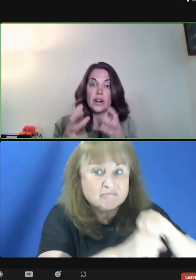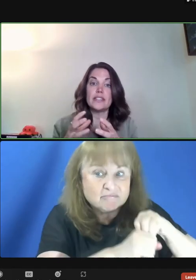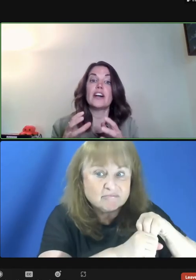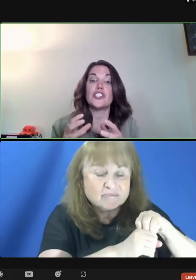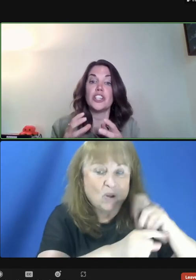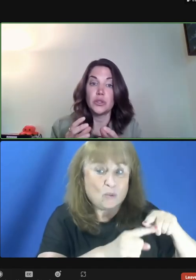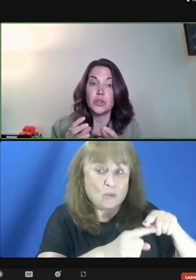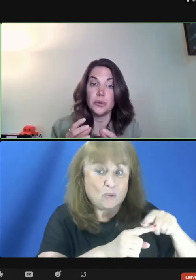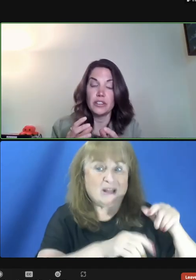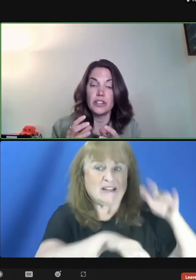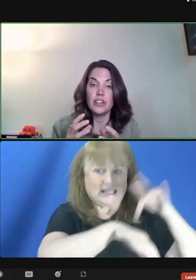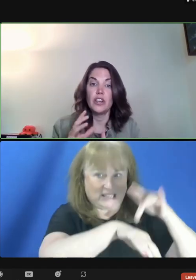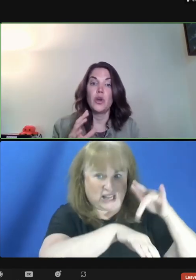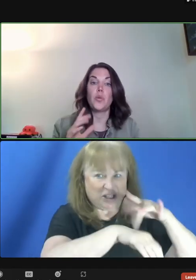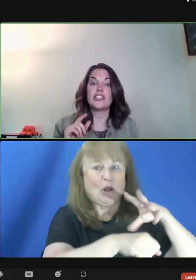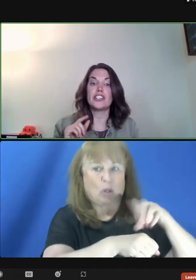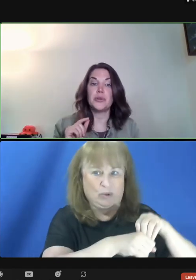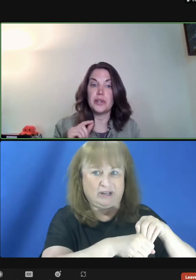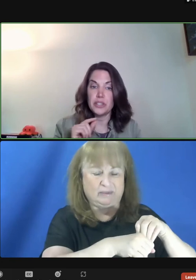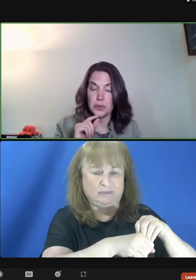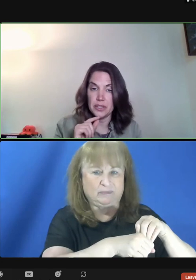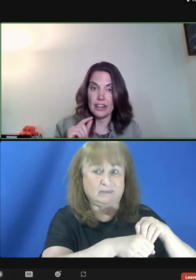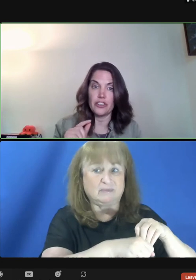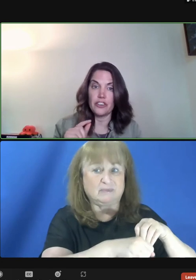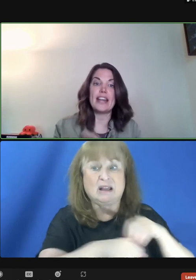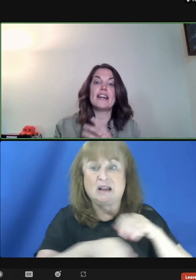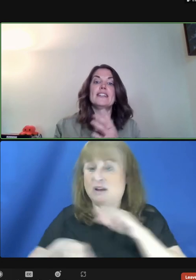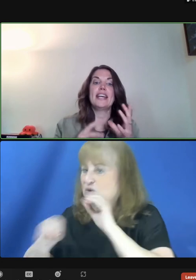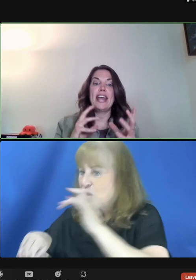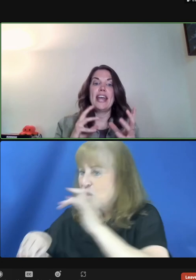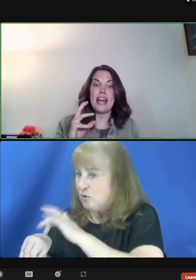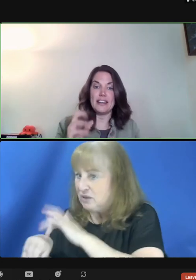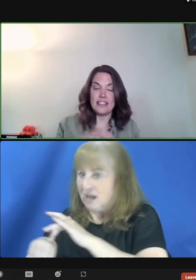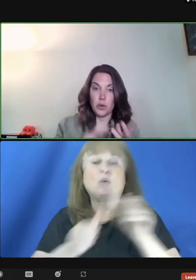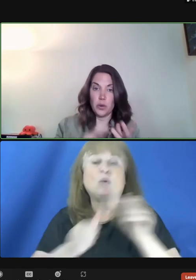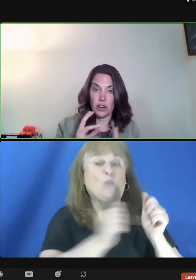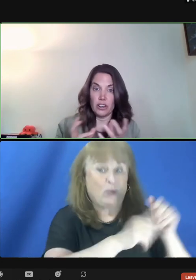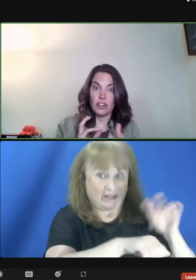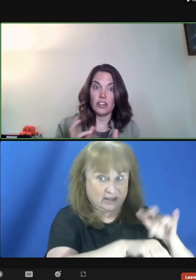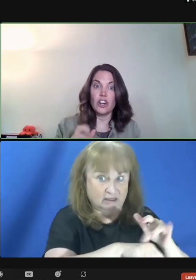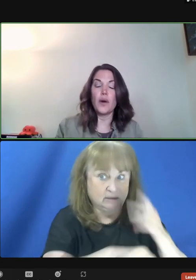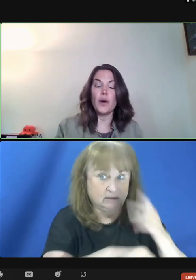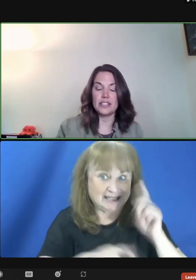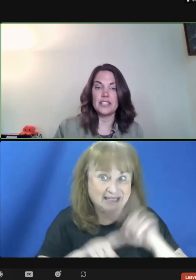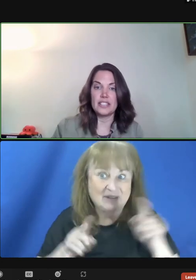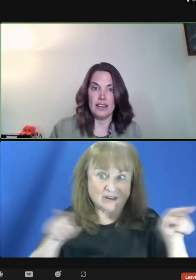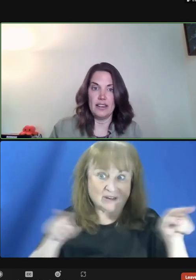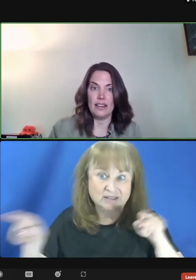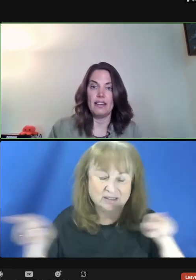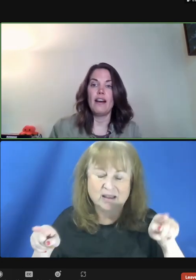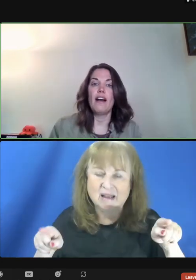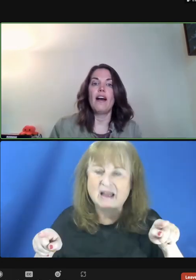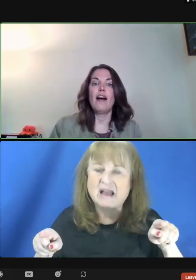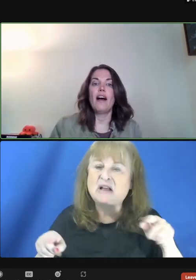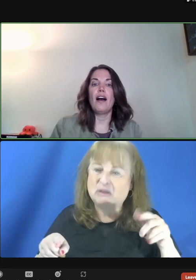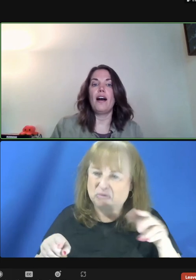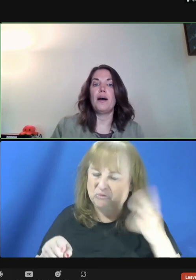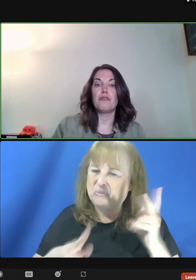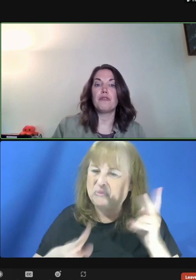when there was touch included, when she was using hand under hand and they were coactively signing,